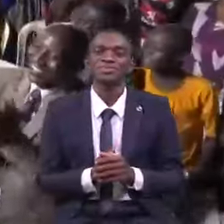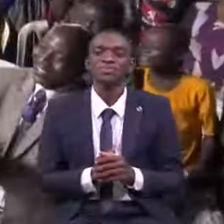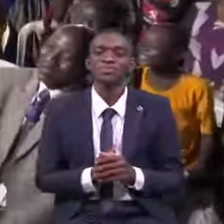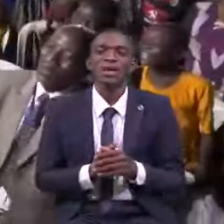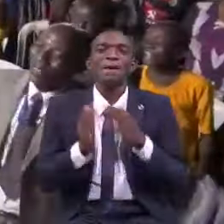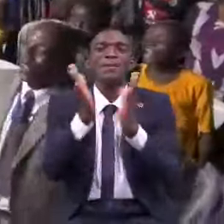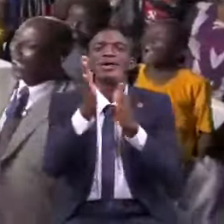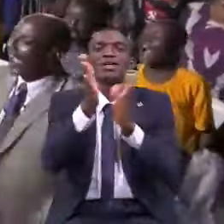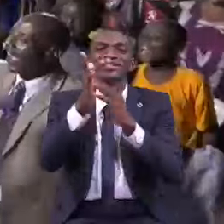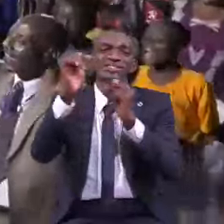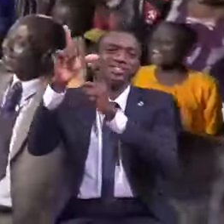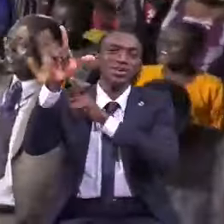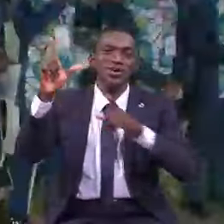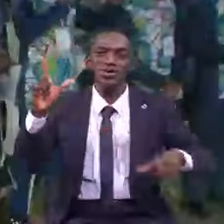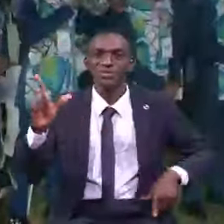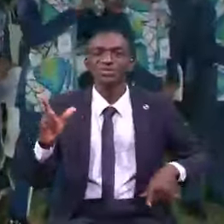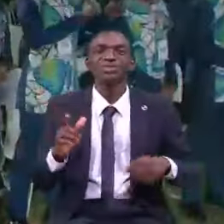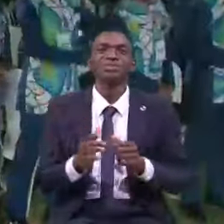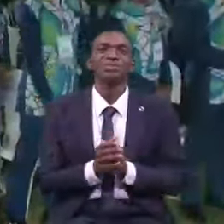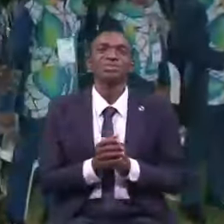Praise the Lord.